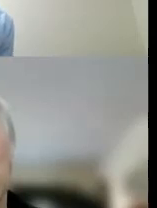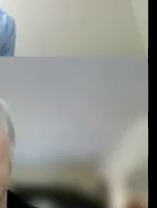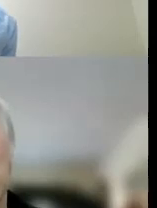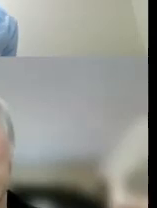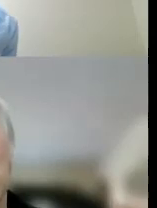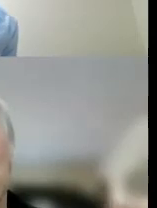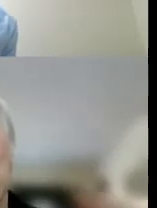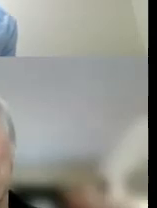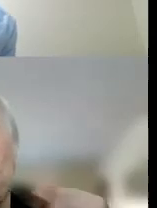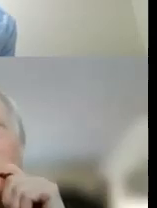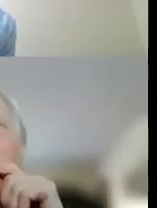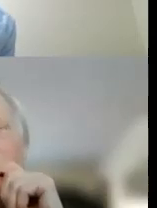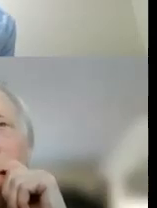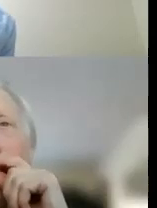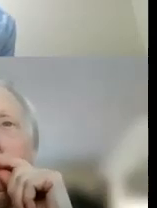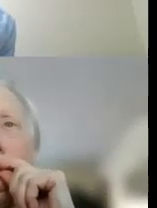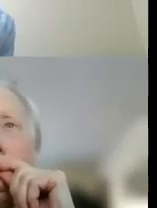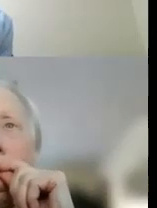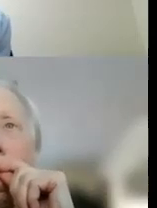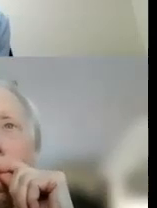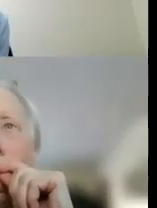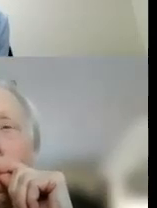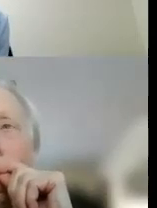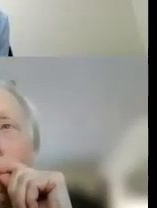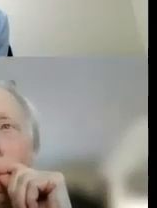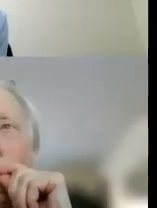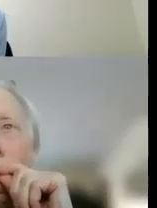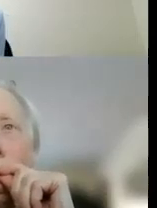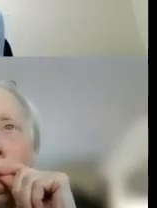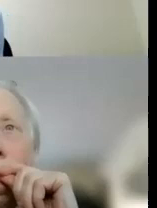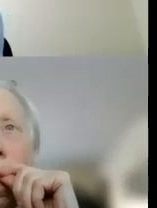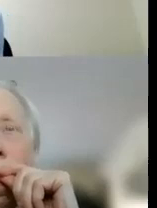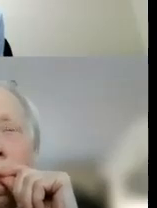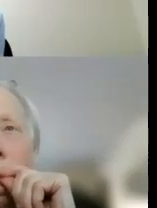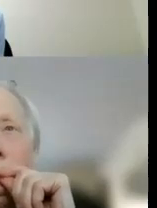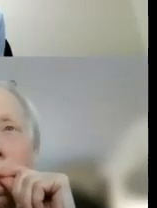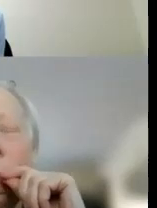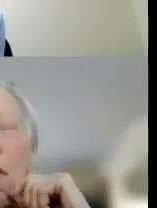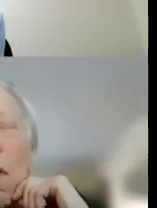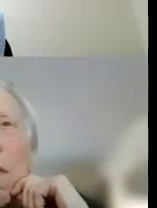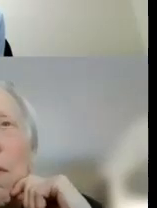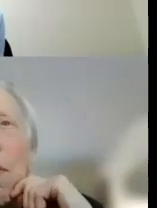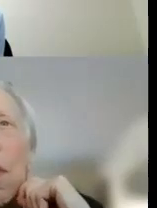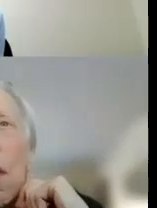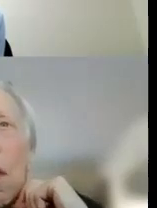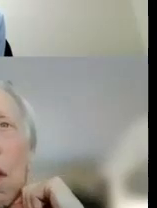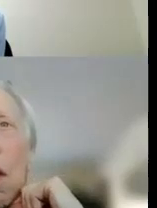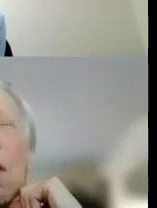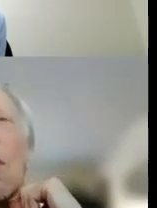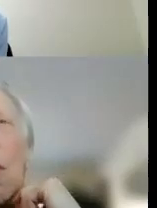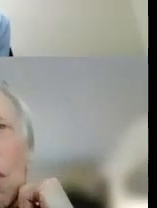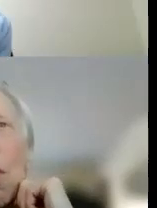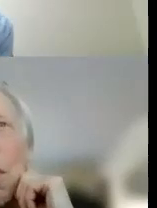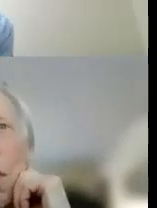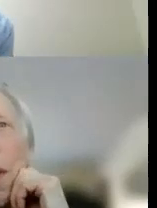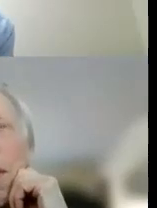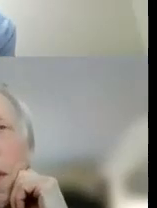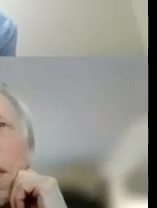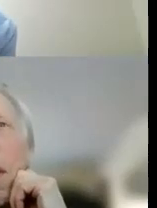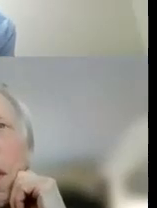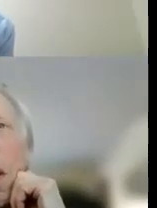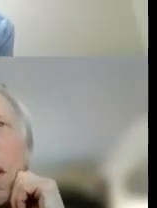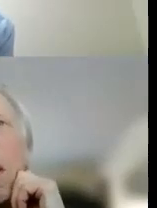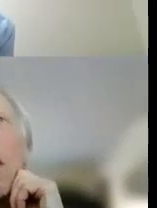48 inches or 60? They're in terms of clear turnaround space, like a